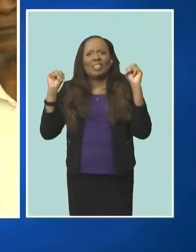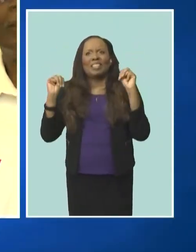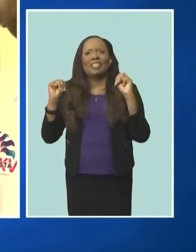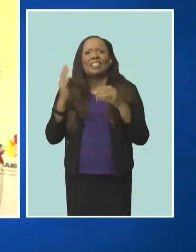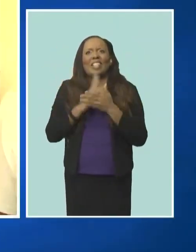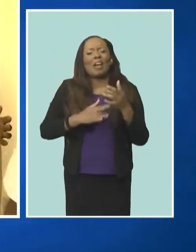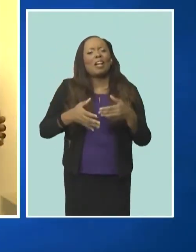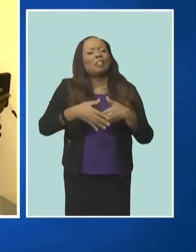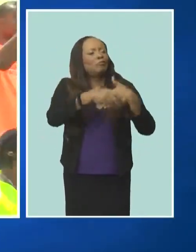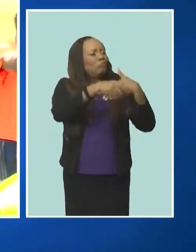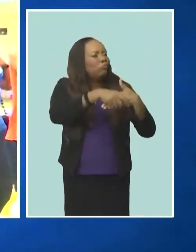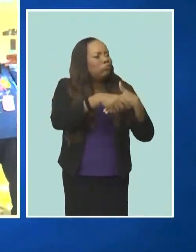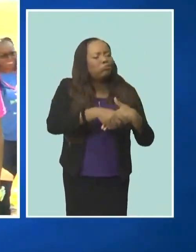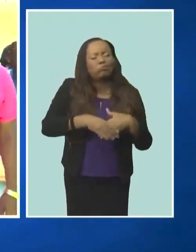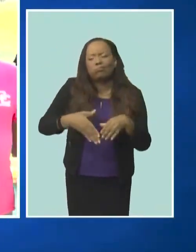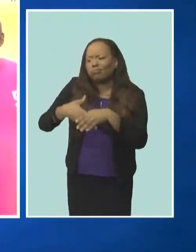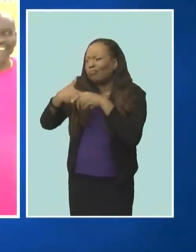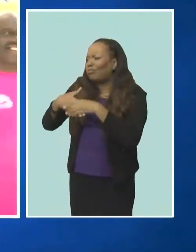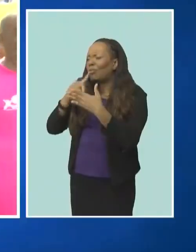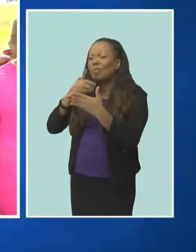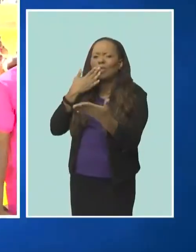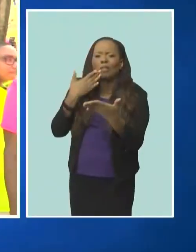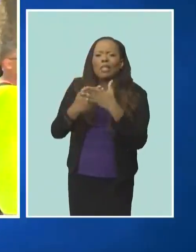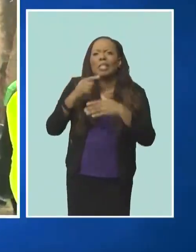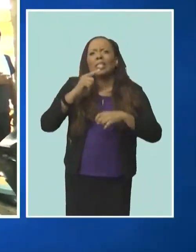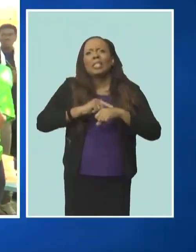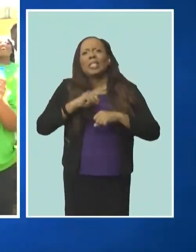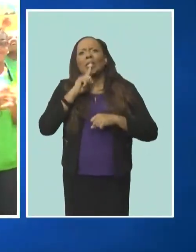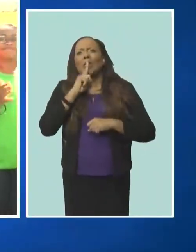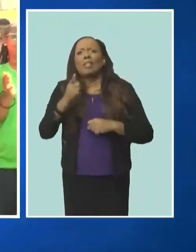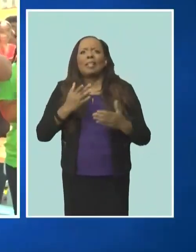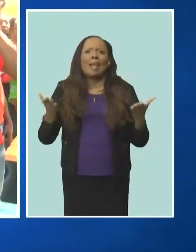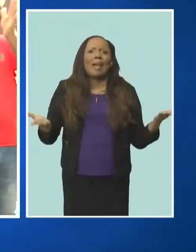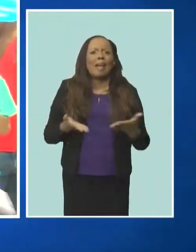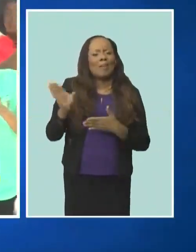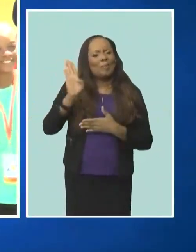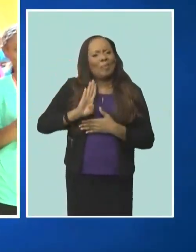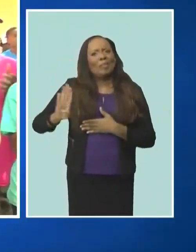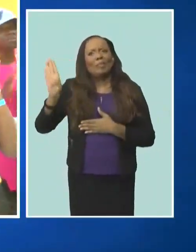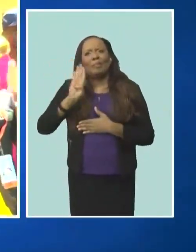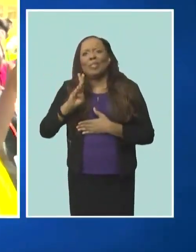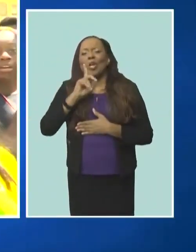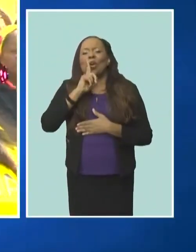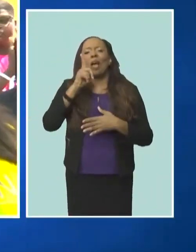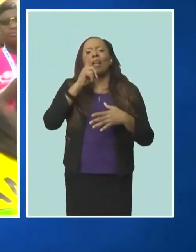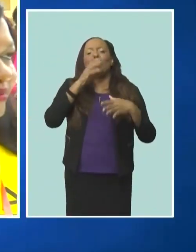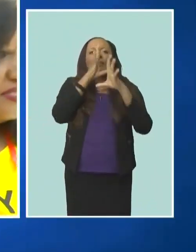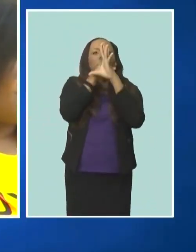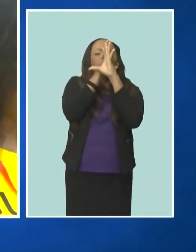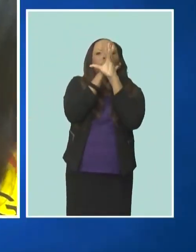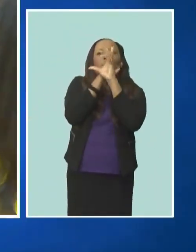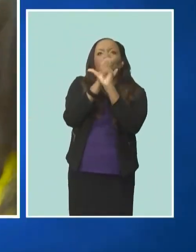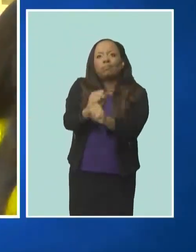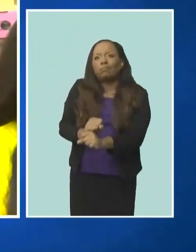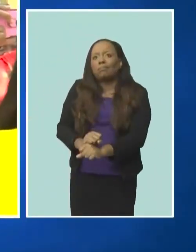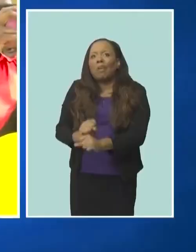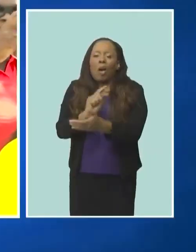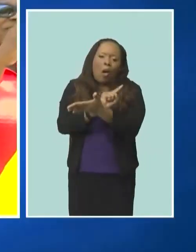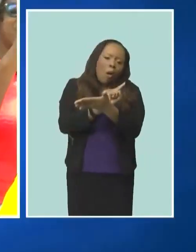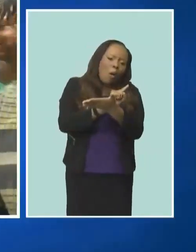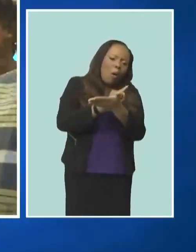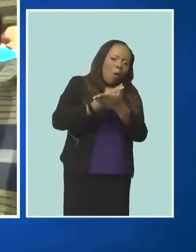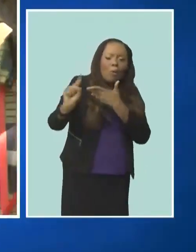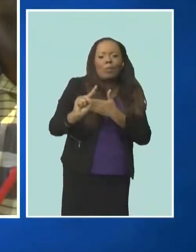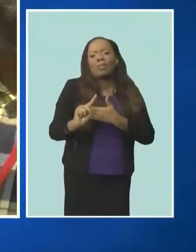her hand and share what a good time they have been having on the island thus far, as they take in the sights and scenes of the week-long celebration